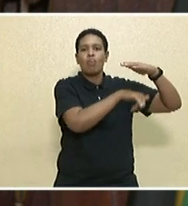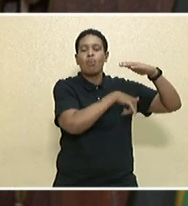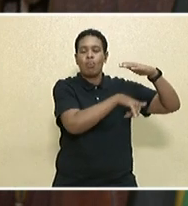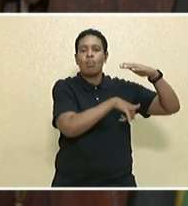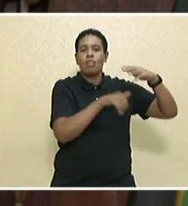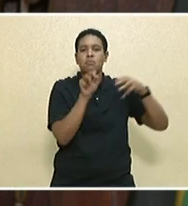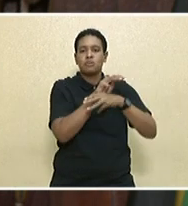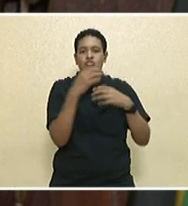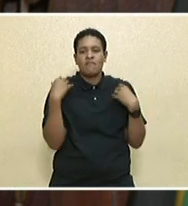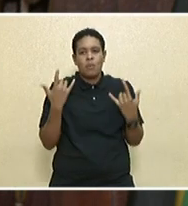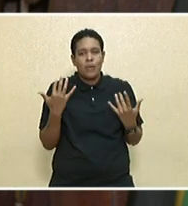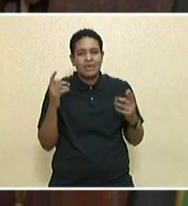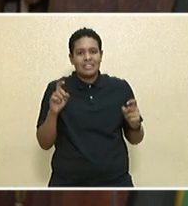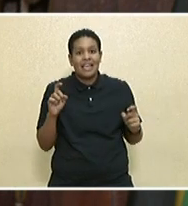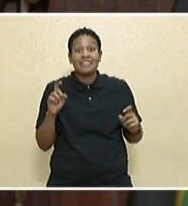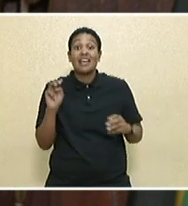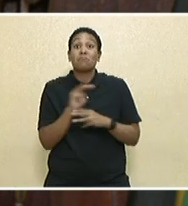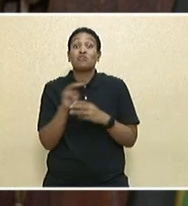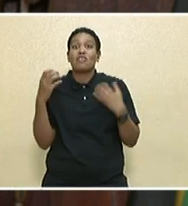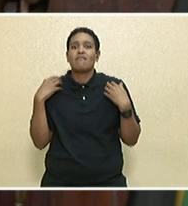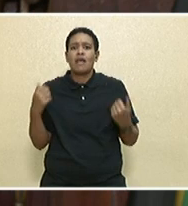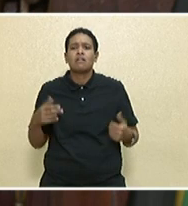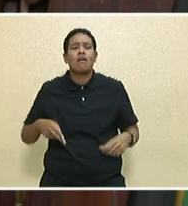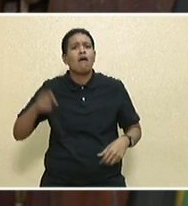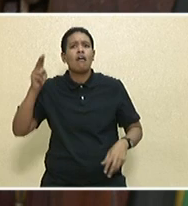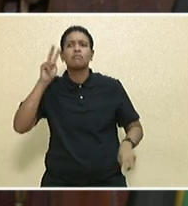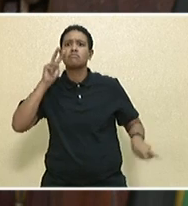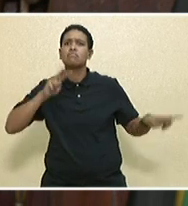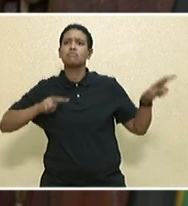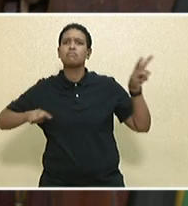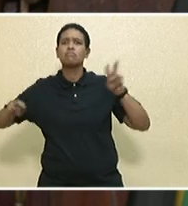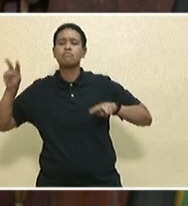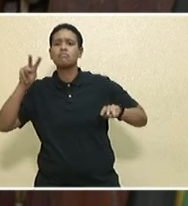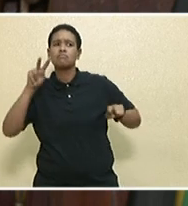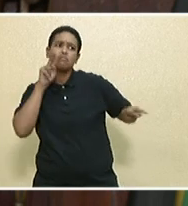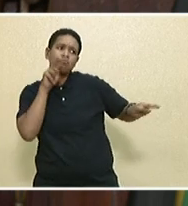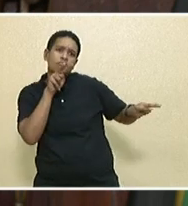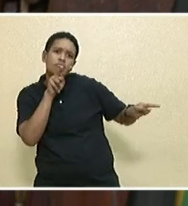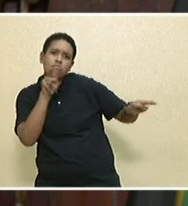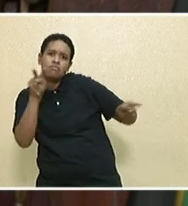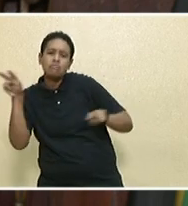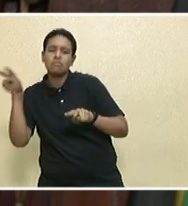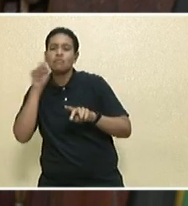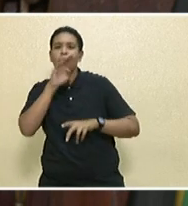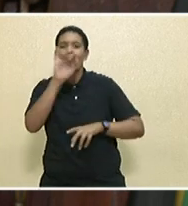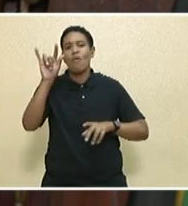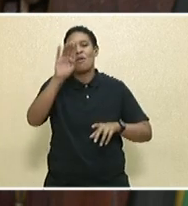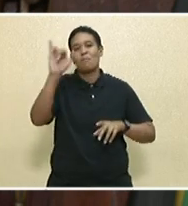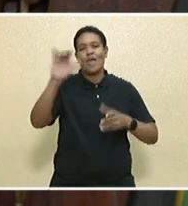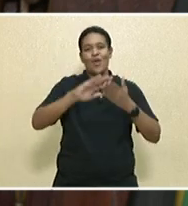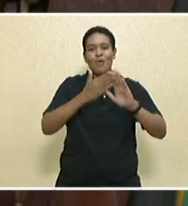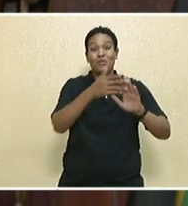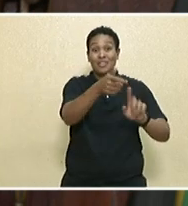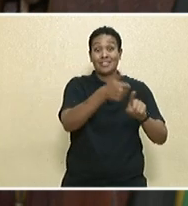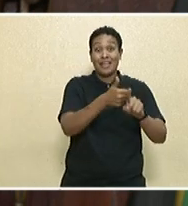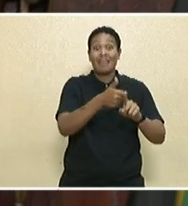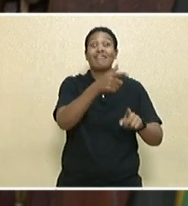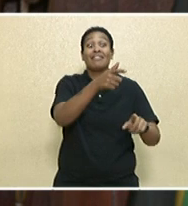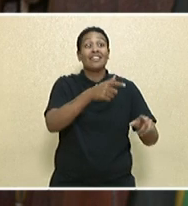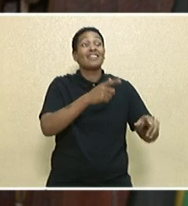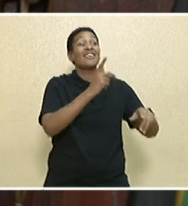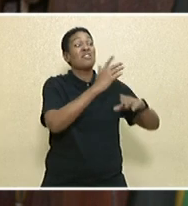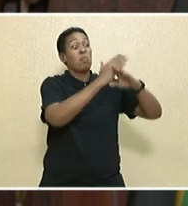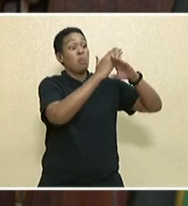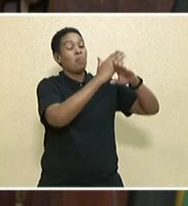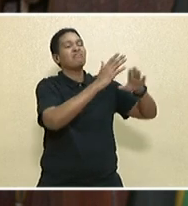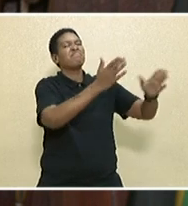Health has a heightened presence and surveillance of the Bull Bay community. So even though the quarantine will be lifted, the